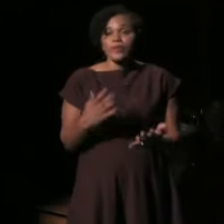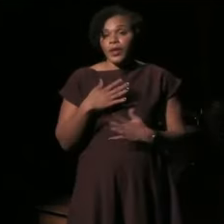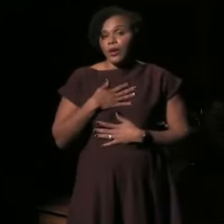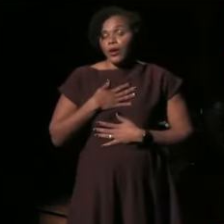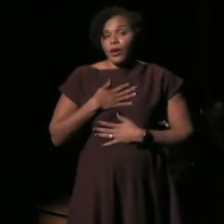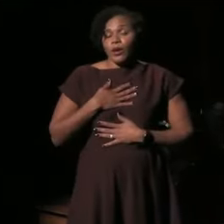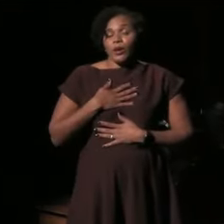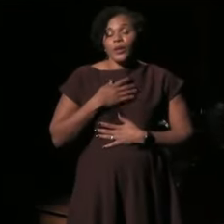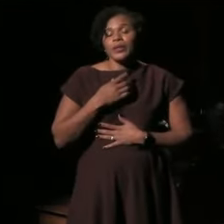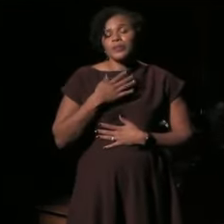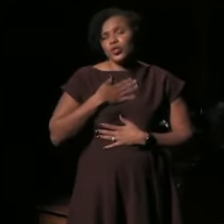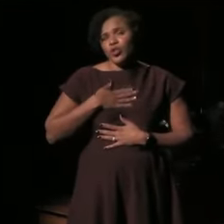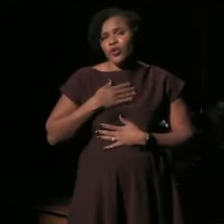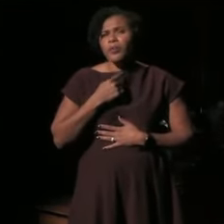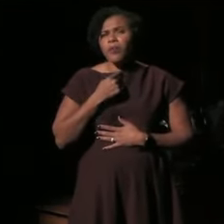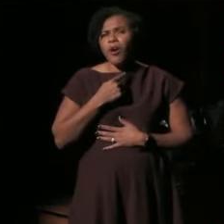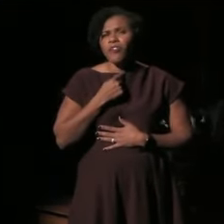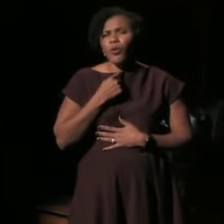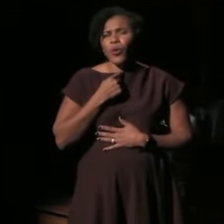A bit.